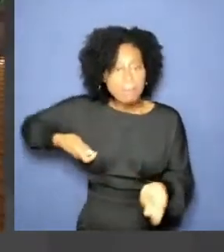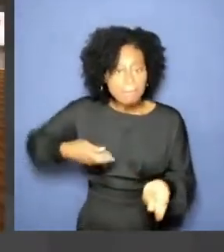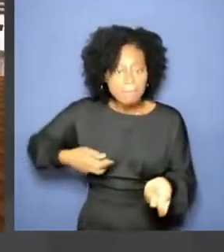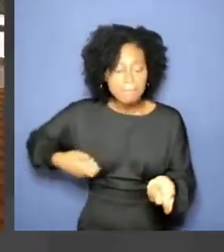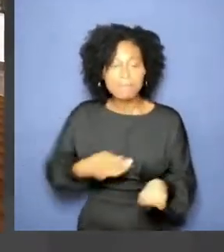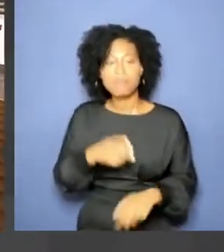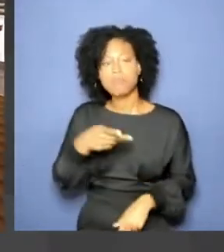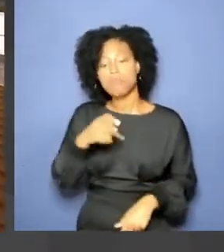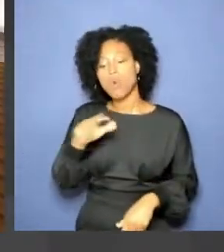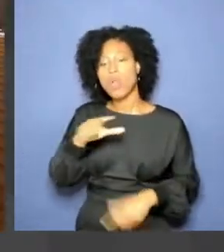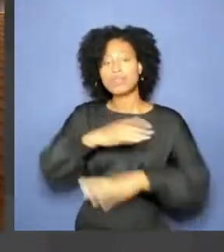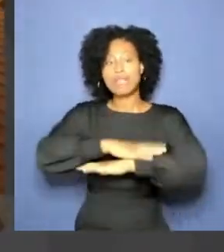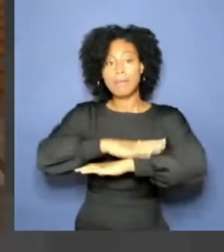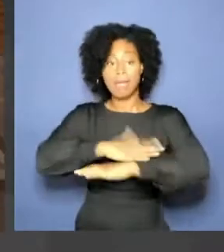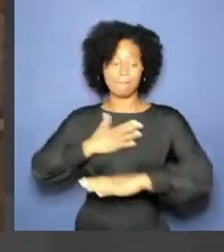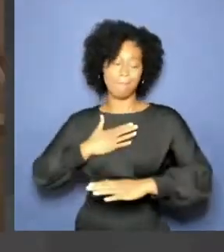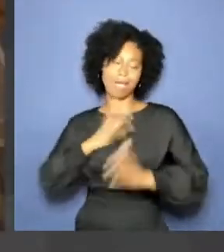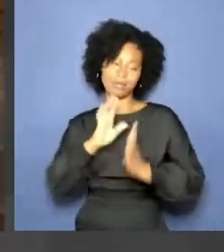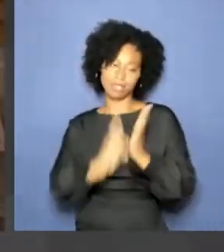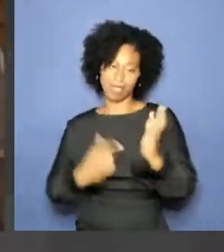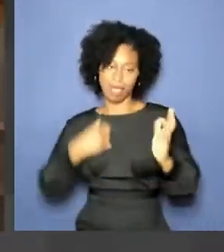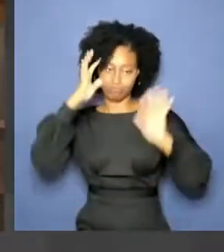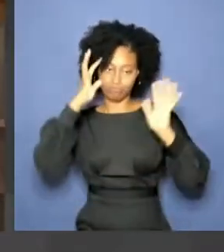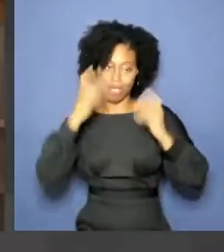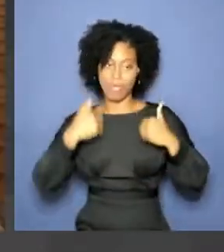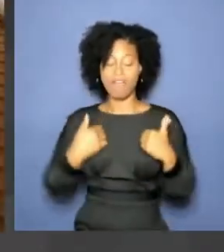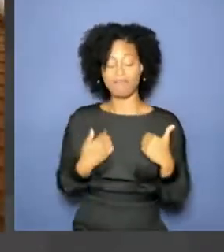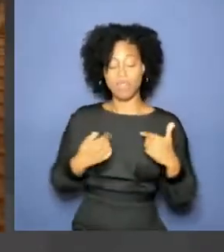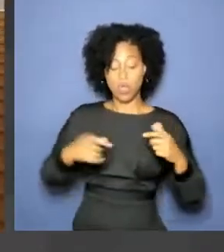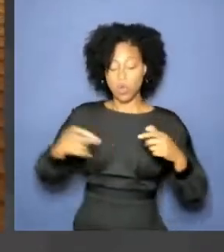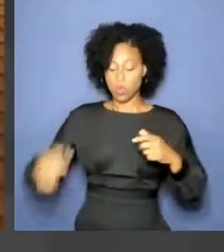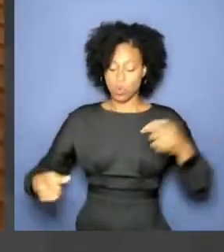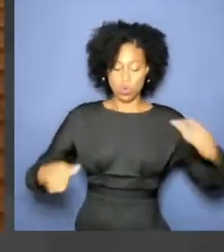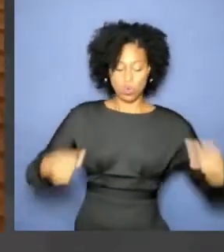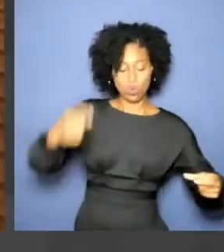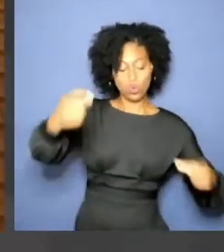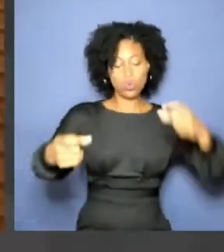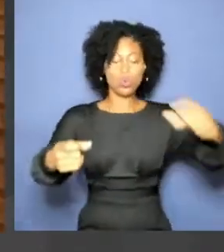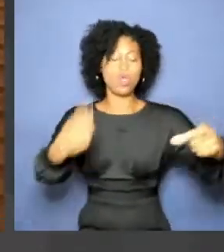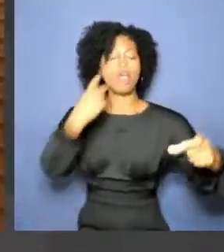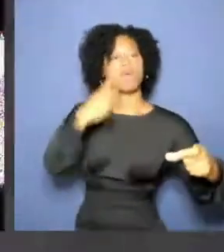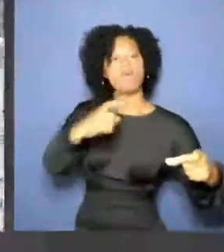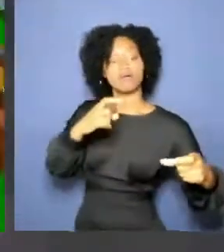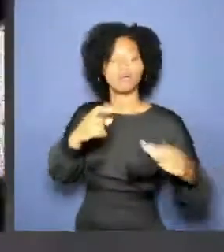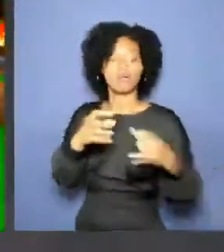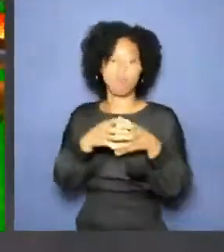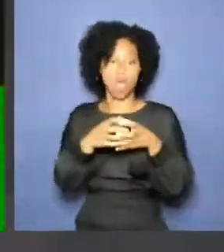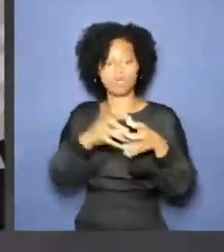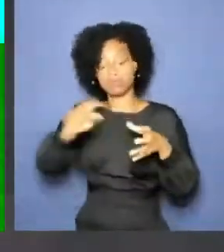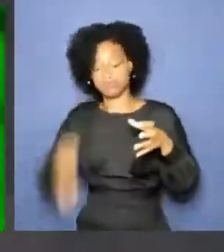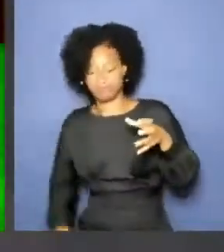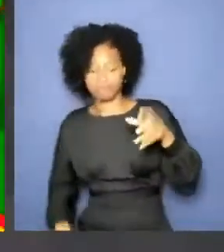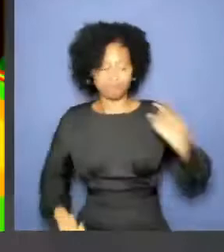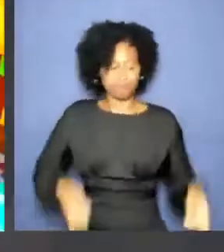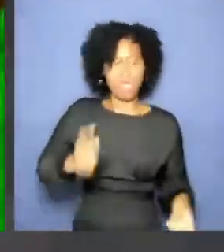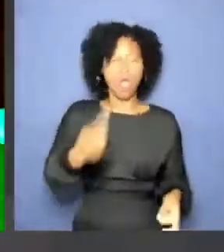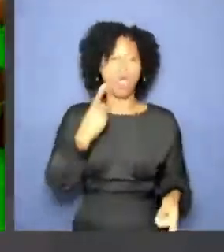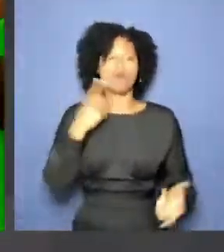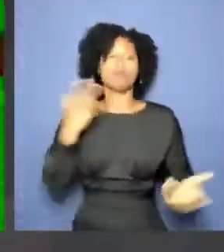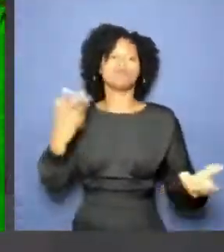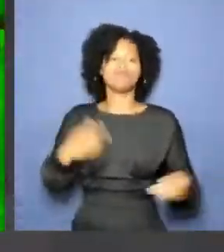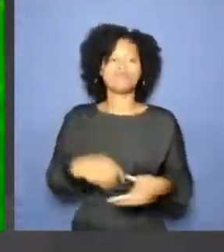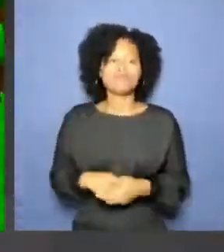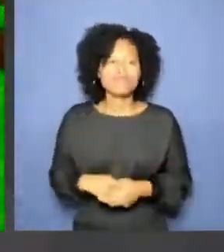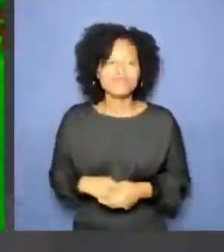of a pool table here. We've got our little holes that the balls can fall into. We've got a ball here. Does he see me? I think